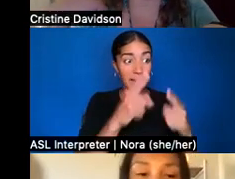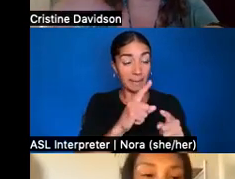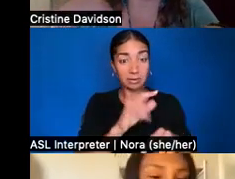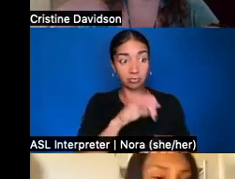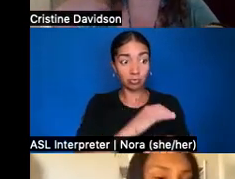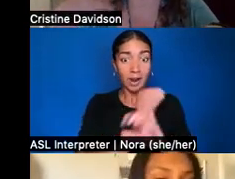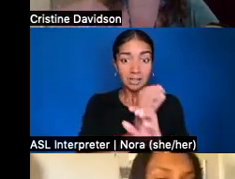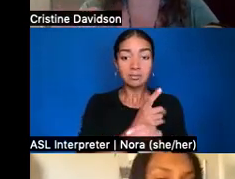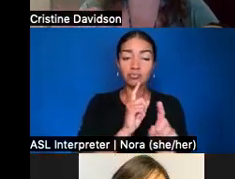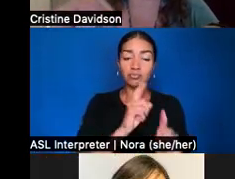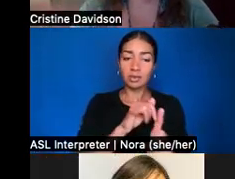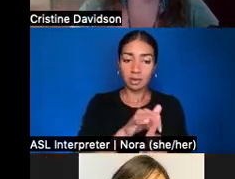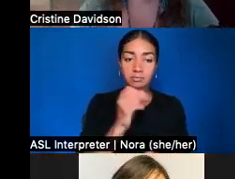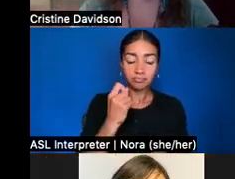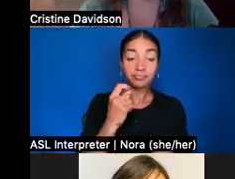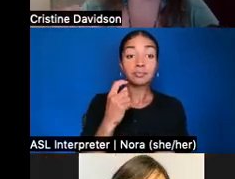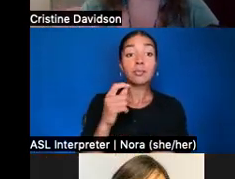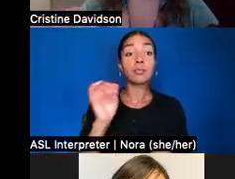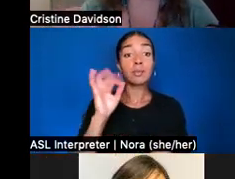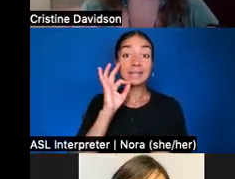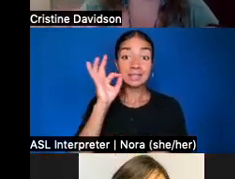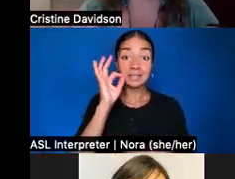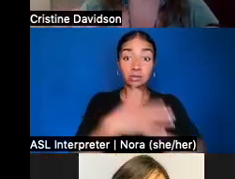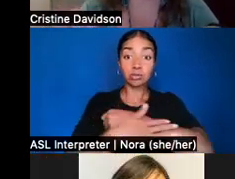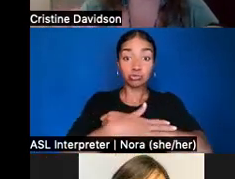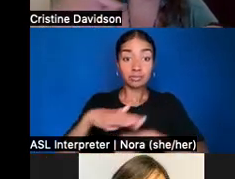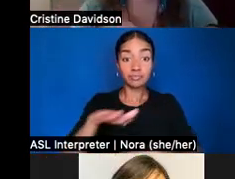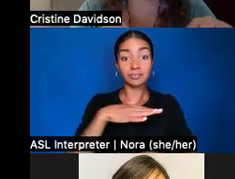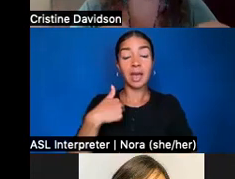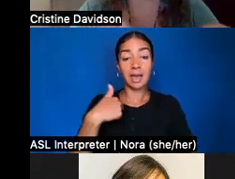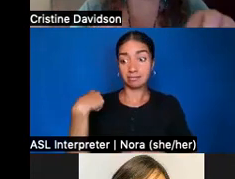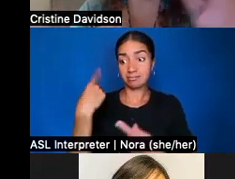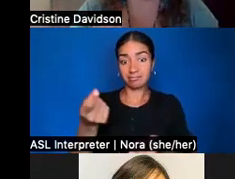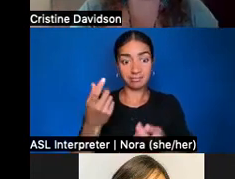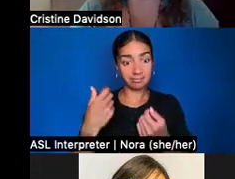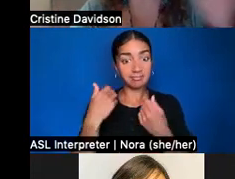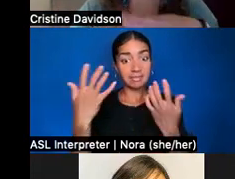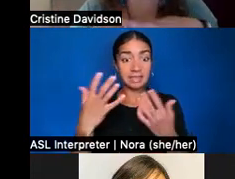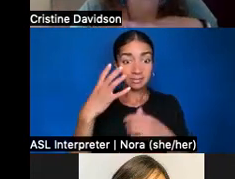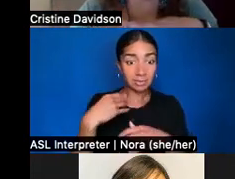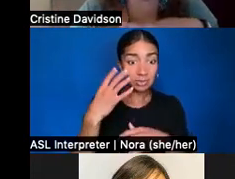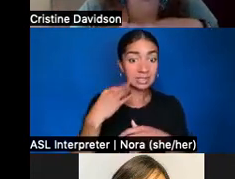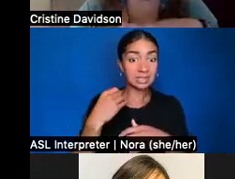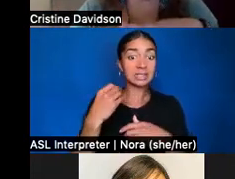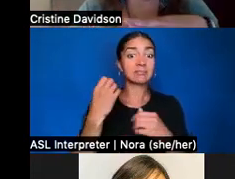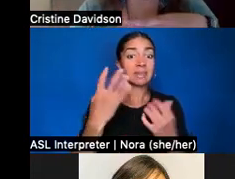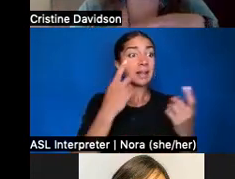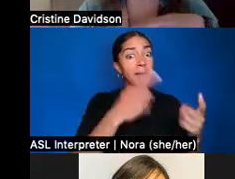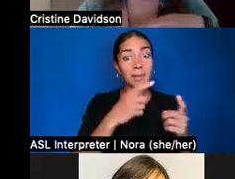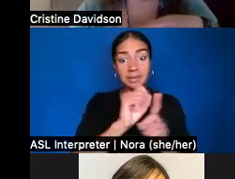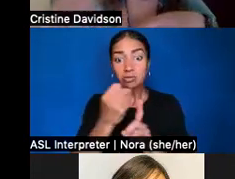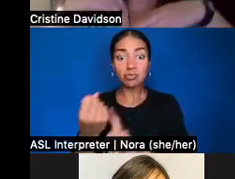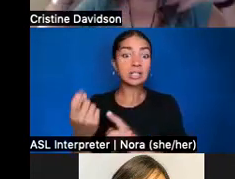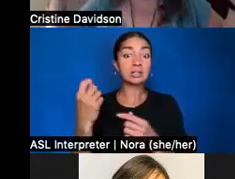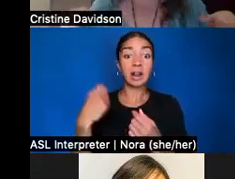many years and many instances and many harm doers in my life across my lifetime.